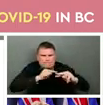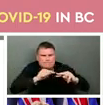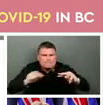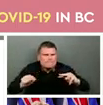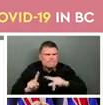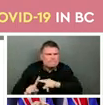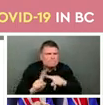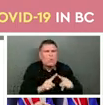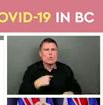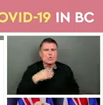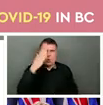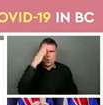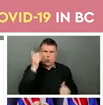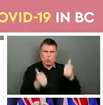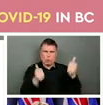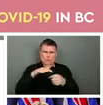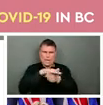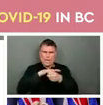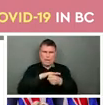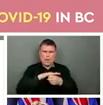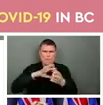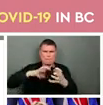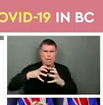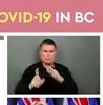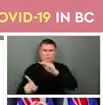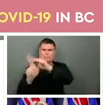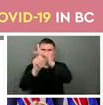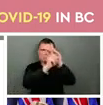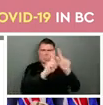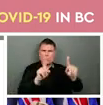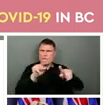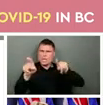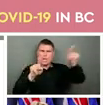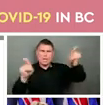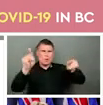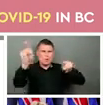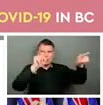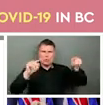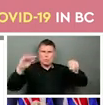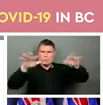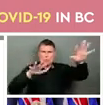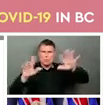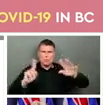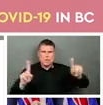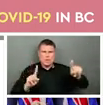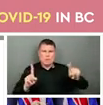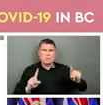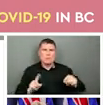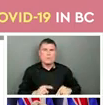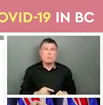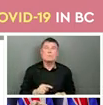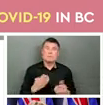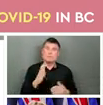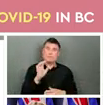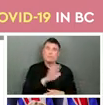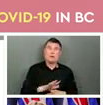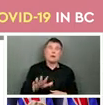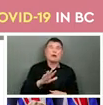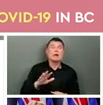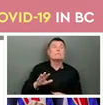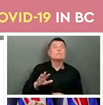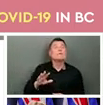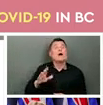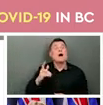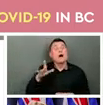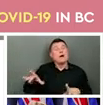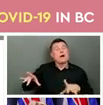are circulating. And for all of the strains that we see circulating in BC, the rate of infection in people who've been